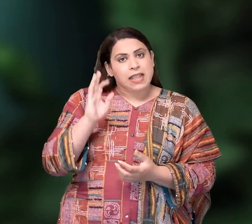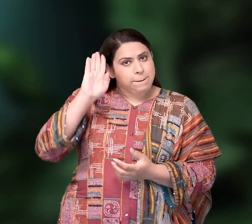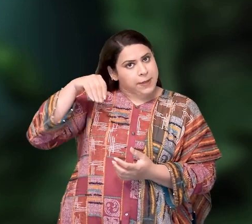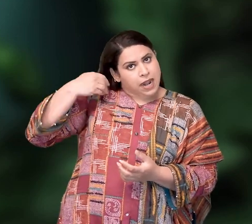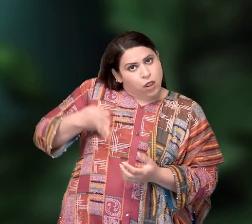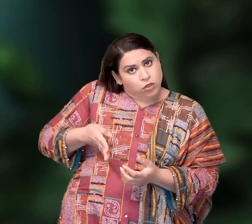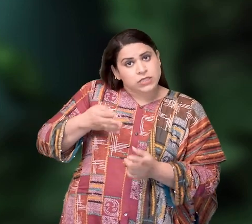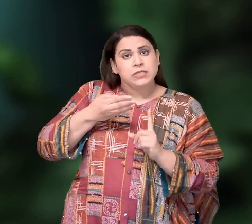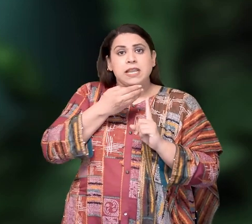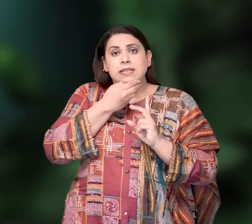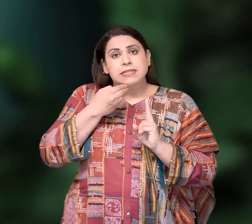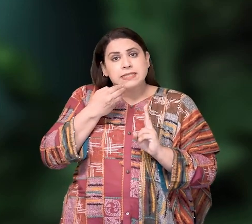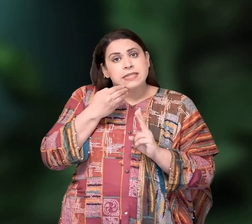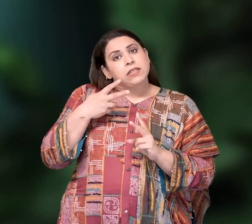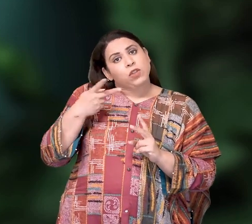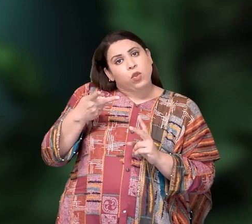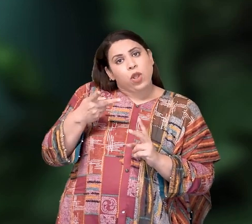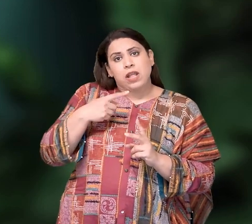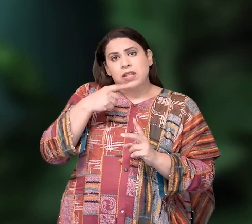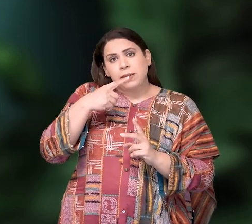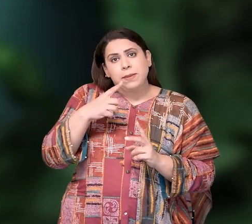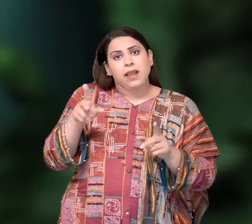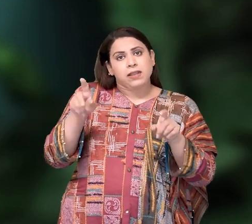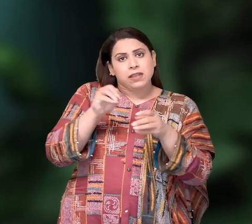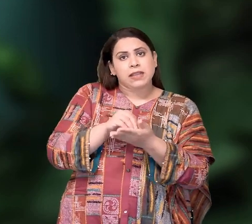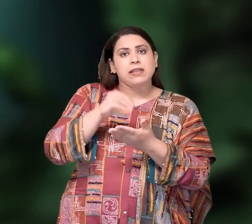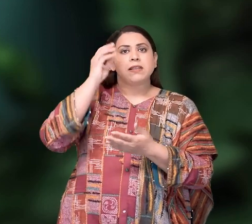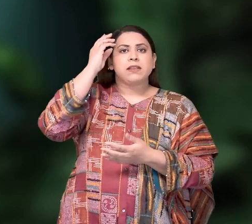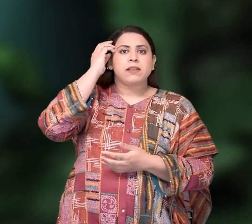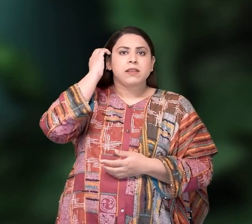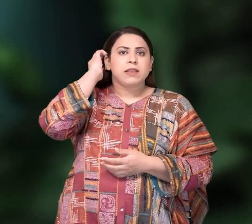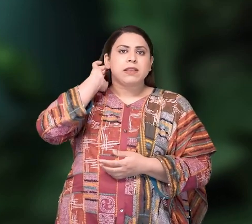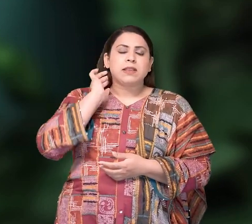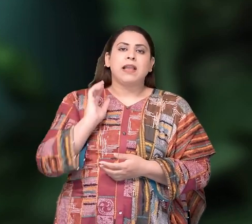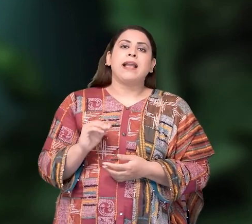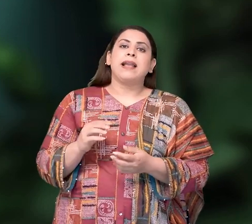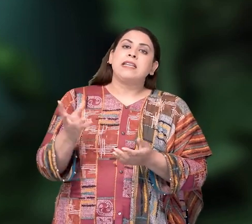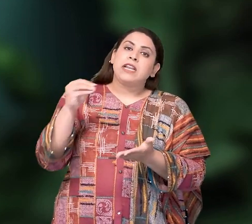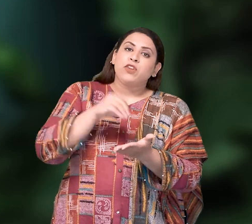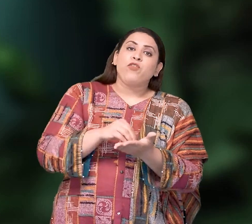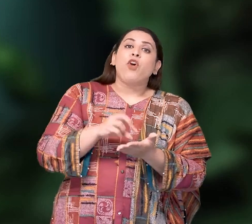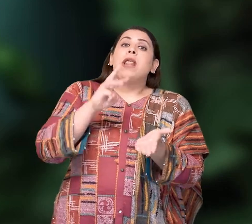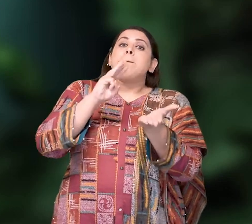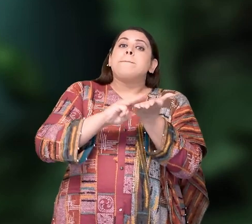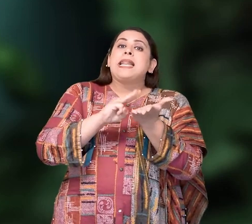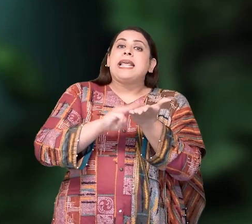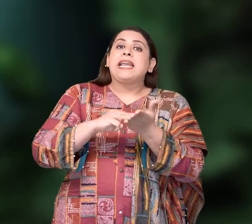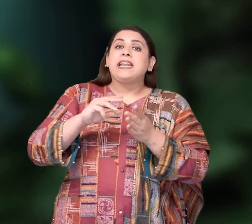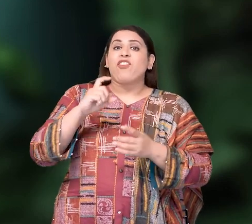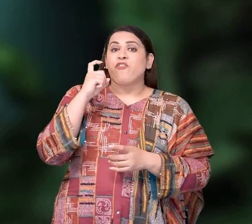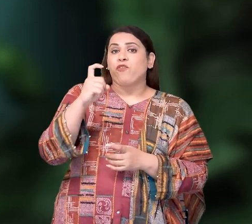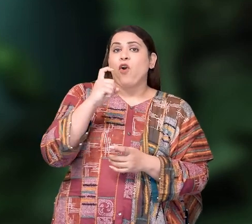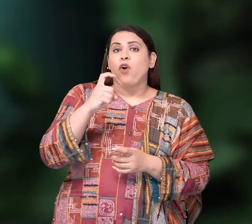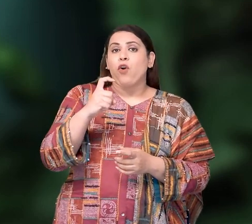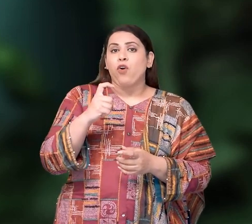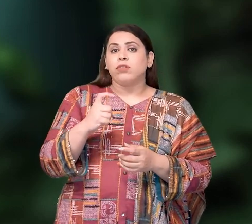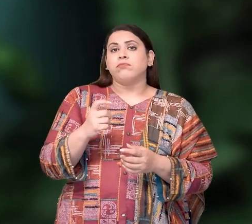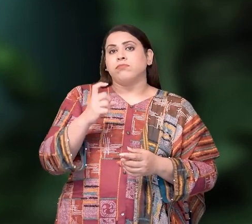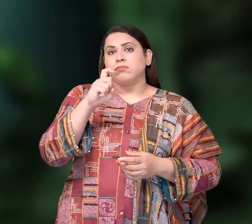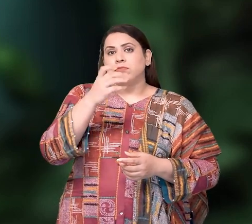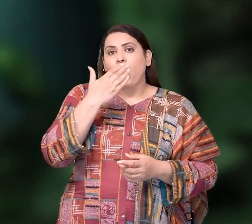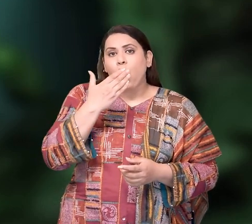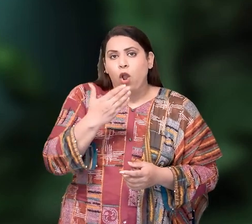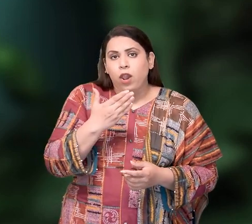Balochistan and Sindh hit, I had friends who were from the military college in Sui. They helped